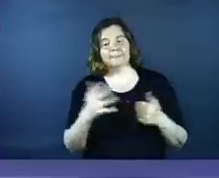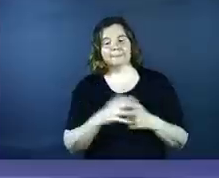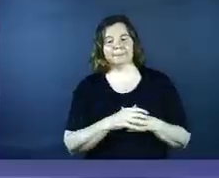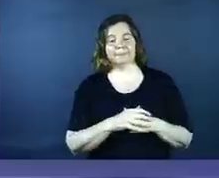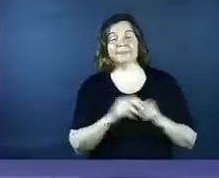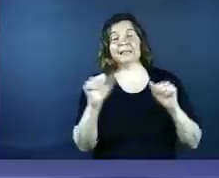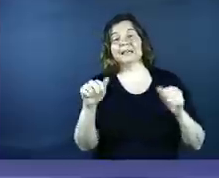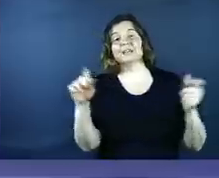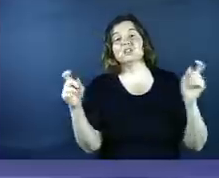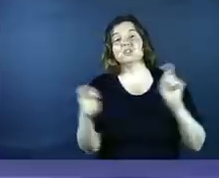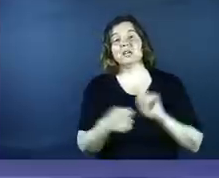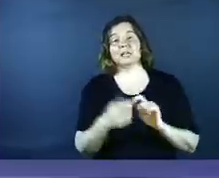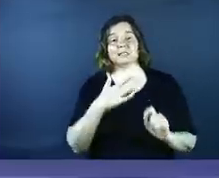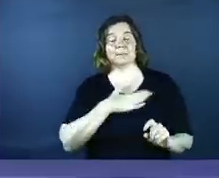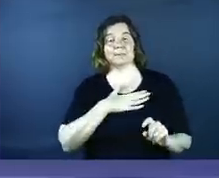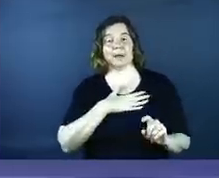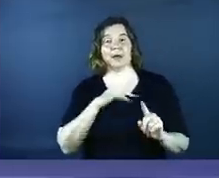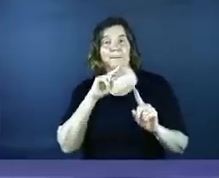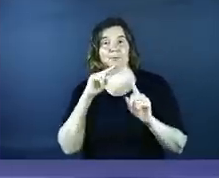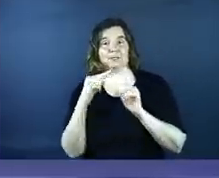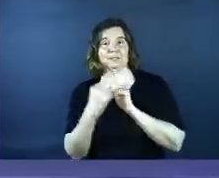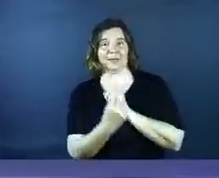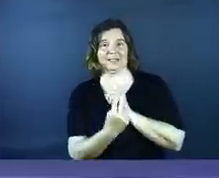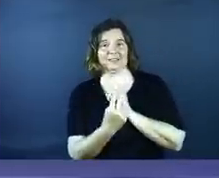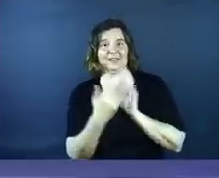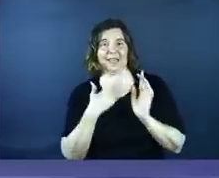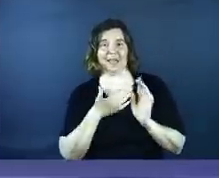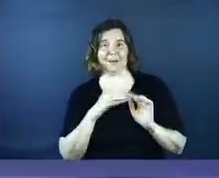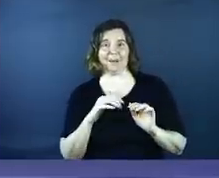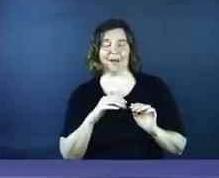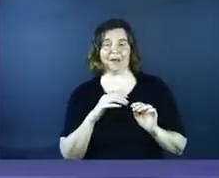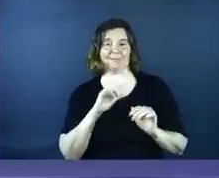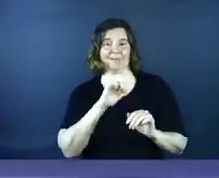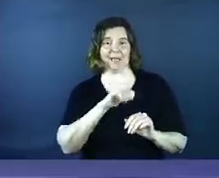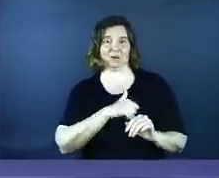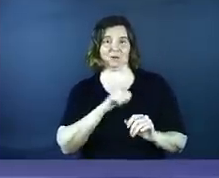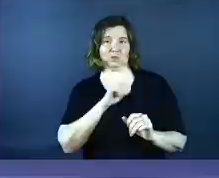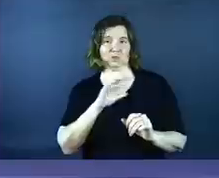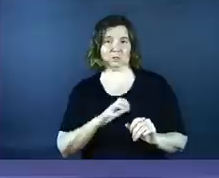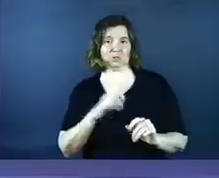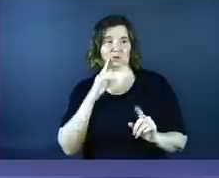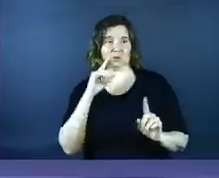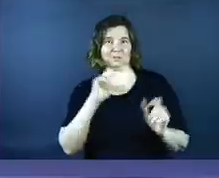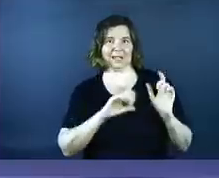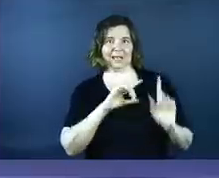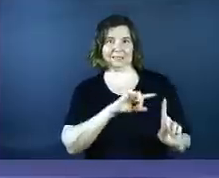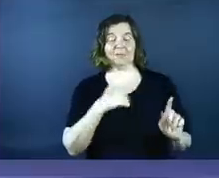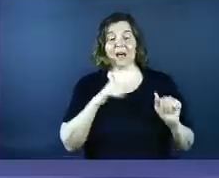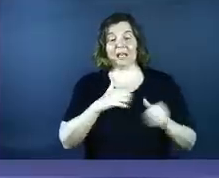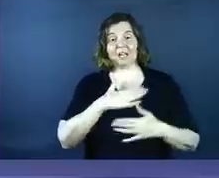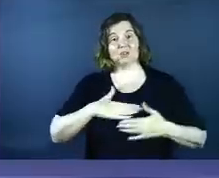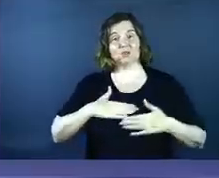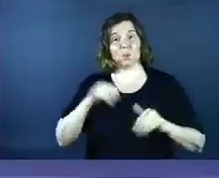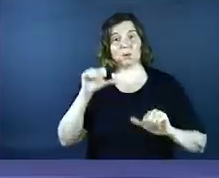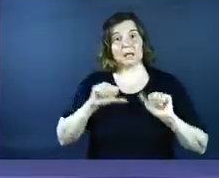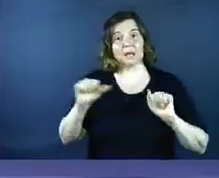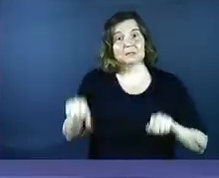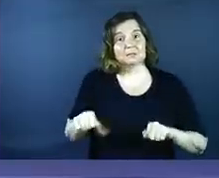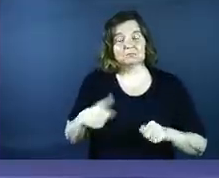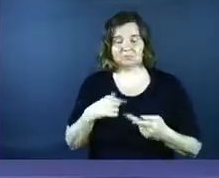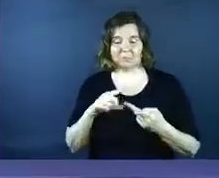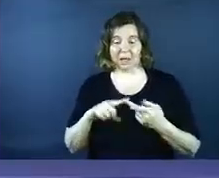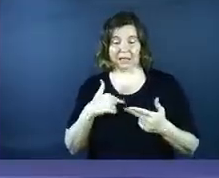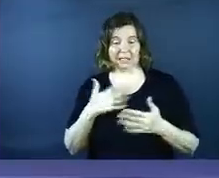It can change my perspective and my posture as a Christian toward science. I can enjoy science. I can